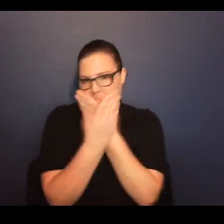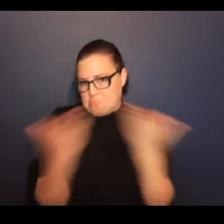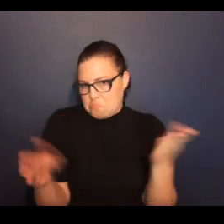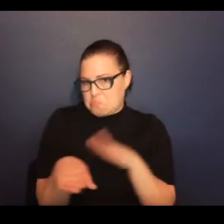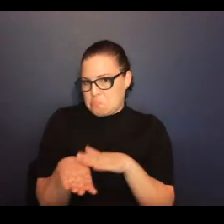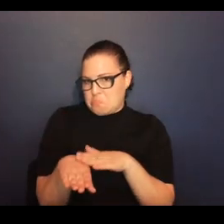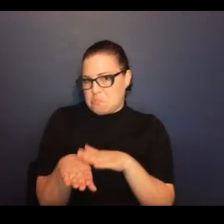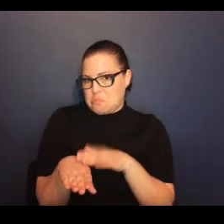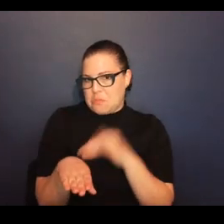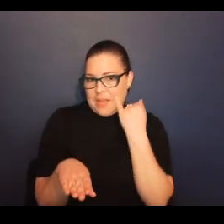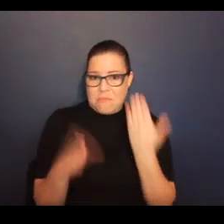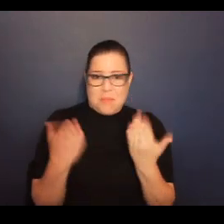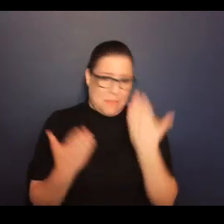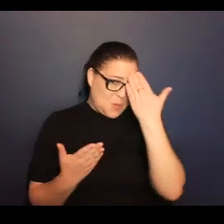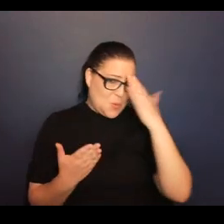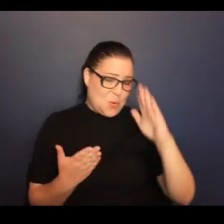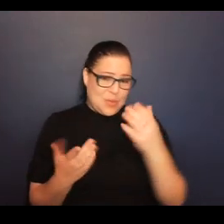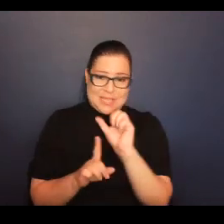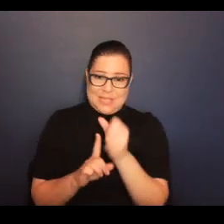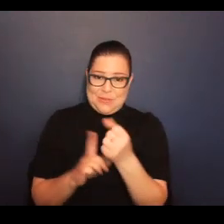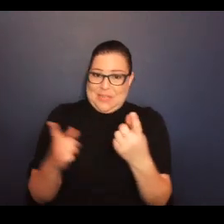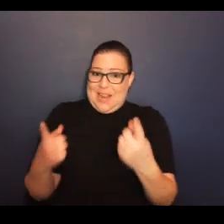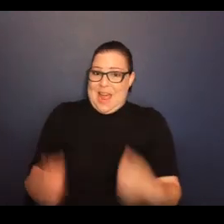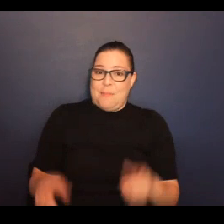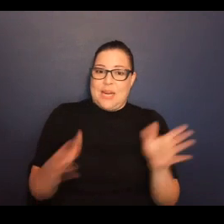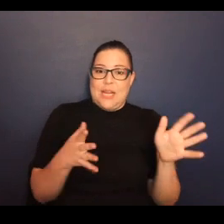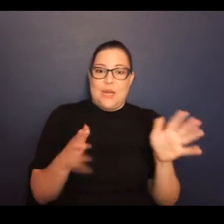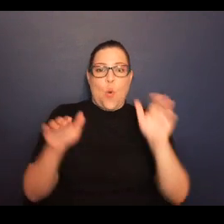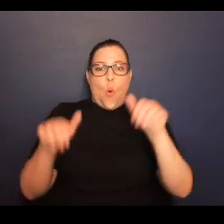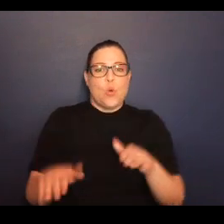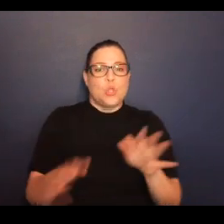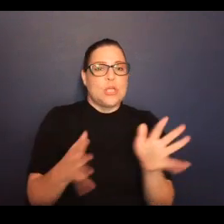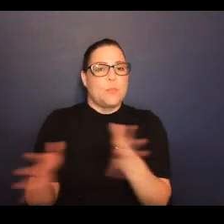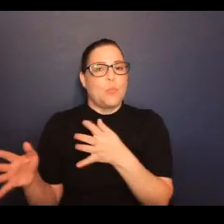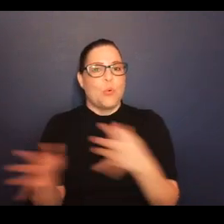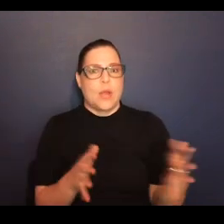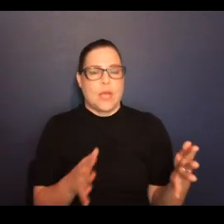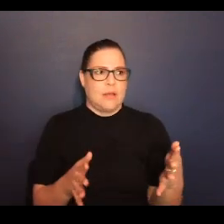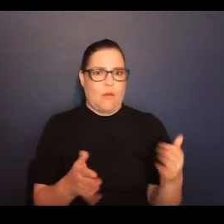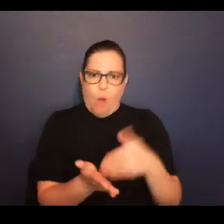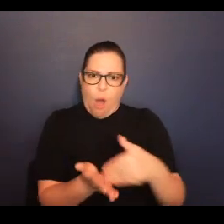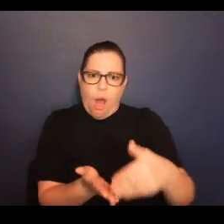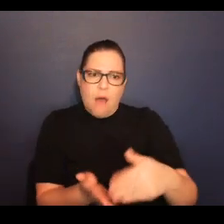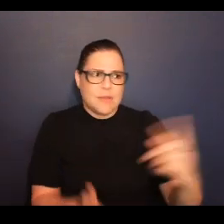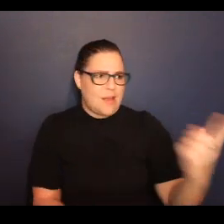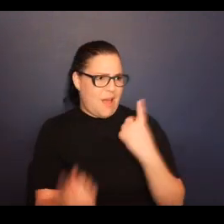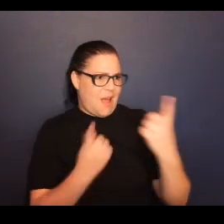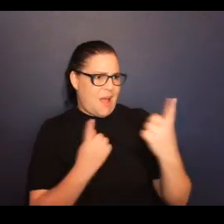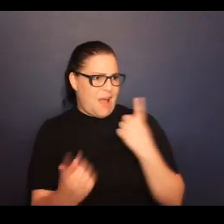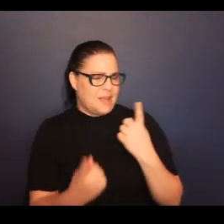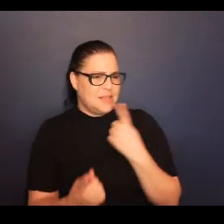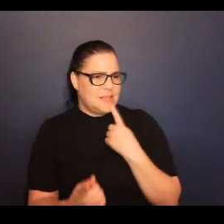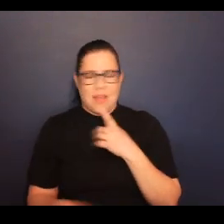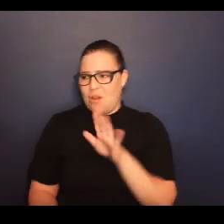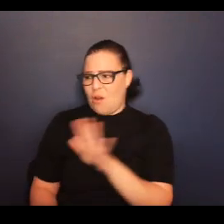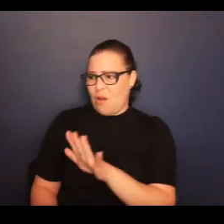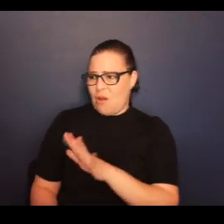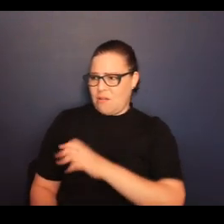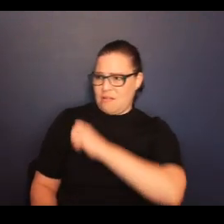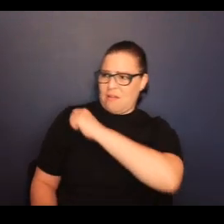just in case y'all don't know about this, but this is what's going on down in the Ocean Breeze. Like every other day, they coming down there saying that we are being told down here from the